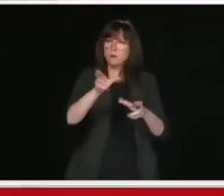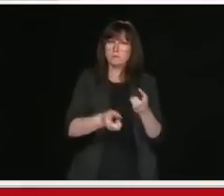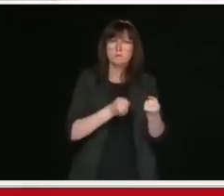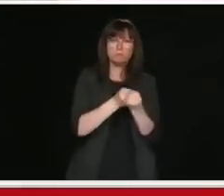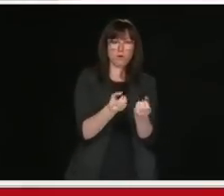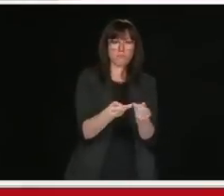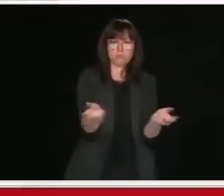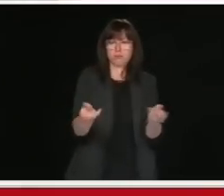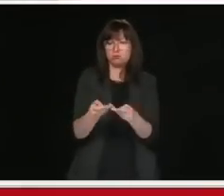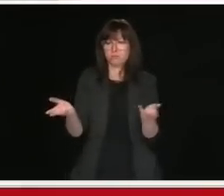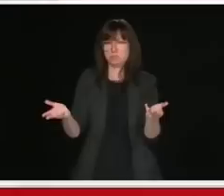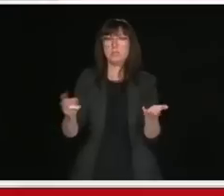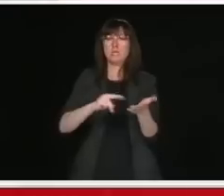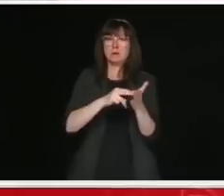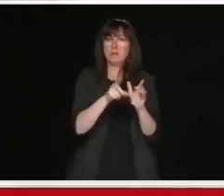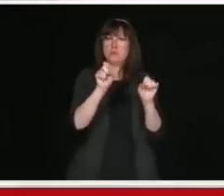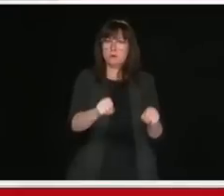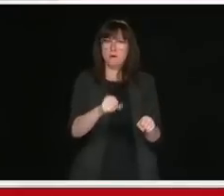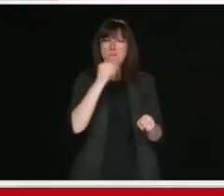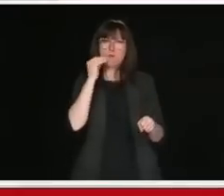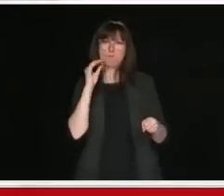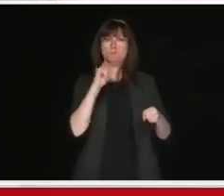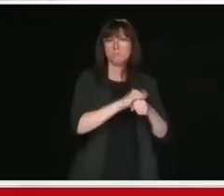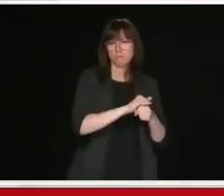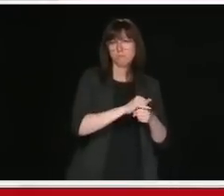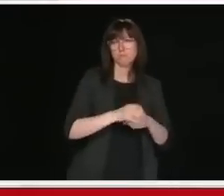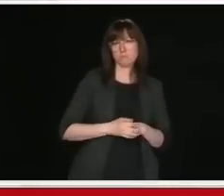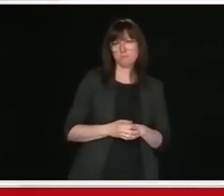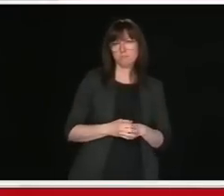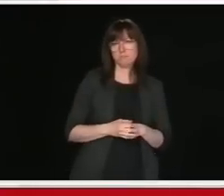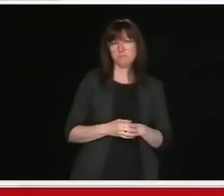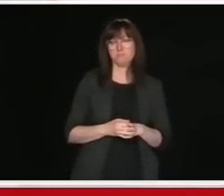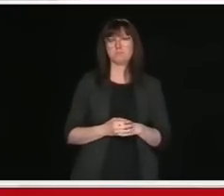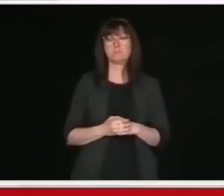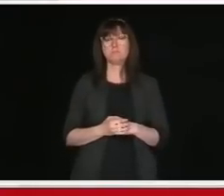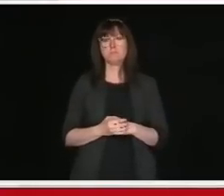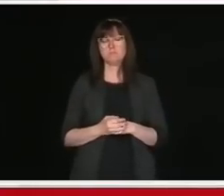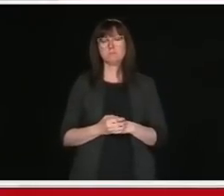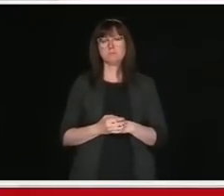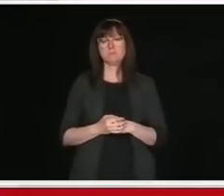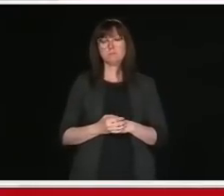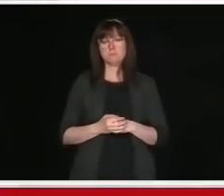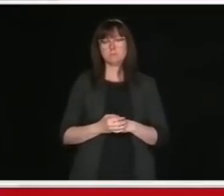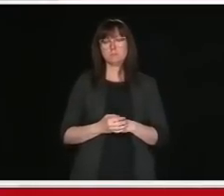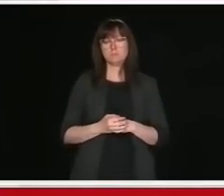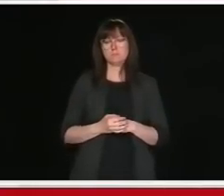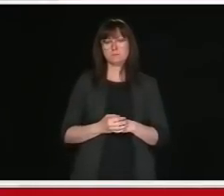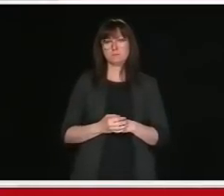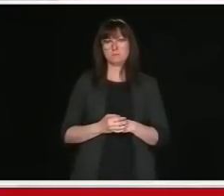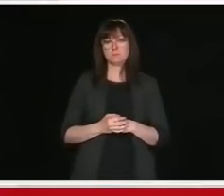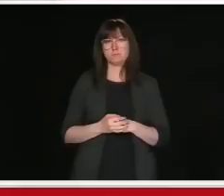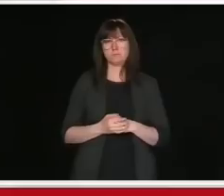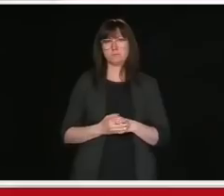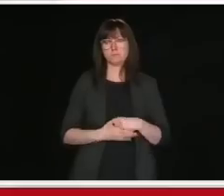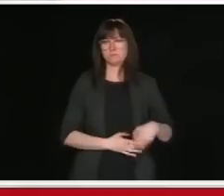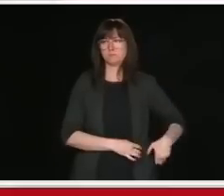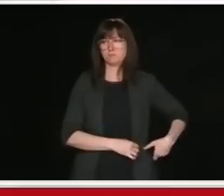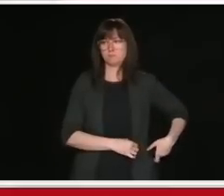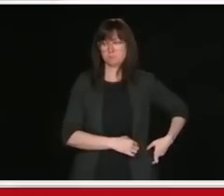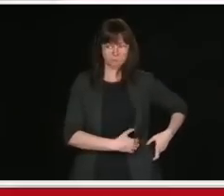To protect your job, to protect your company or your salary, we've launched an economic plan with three